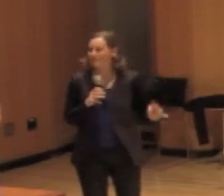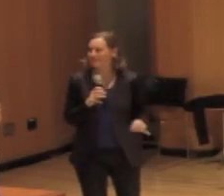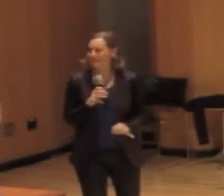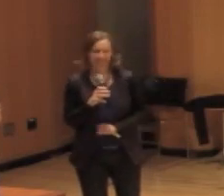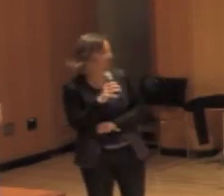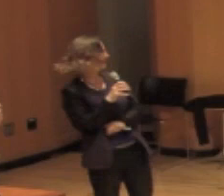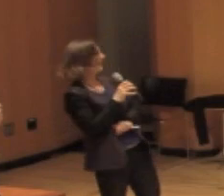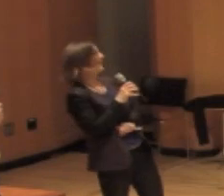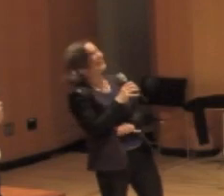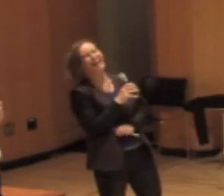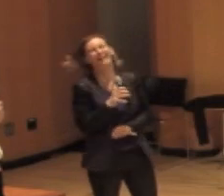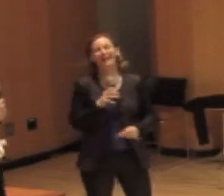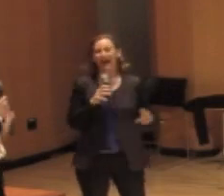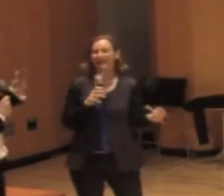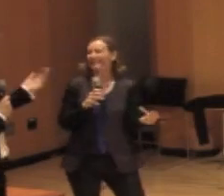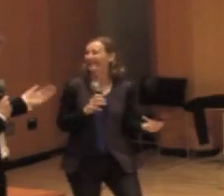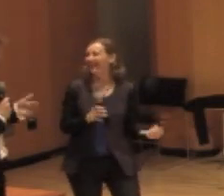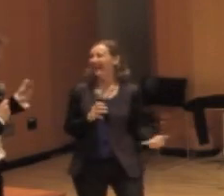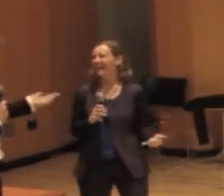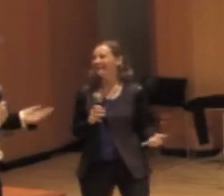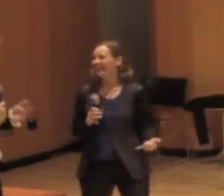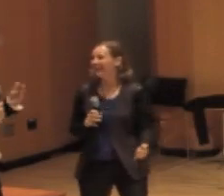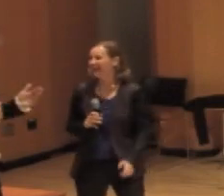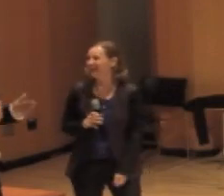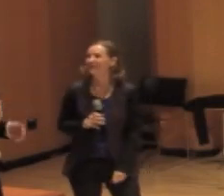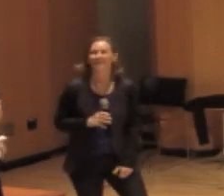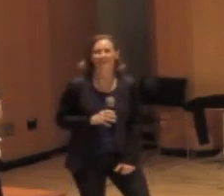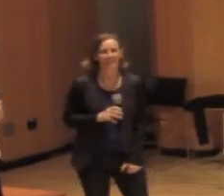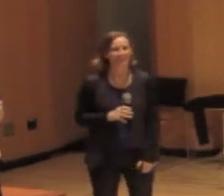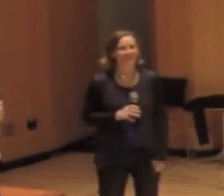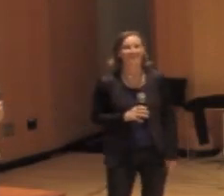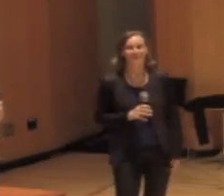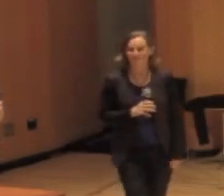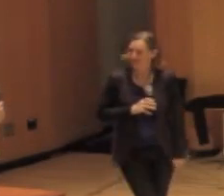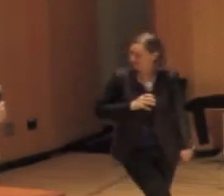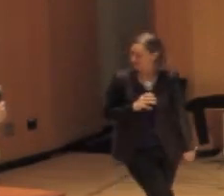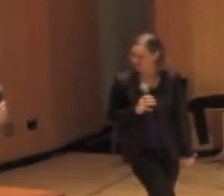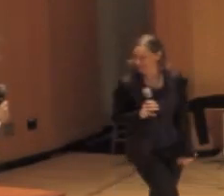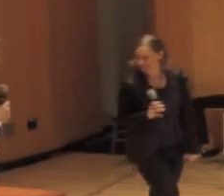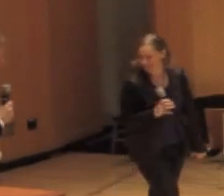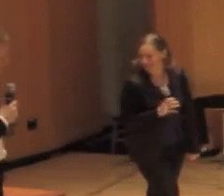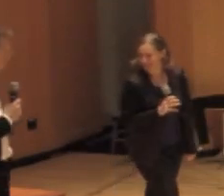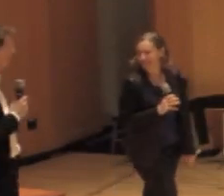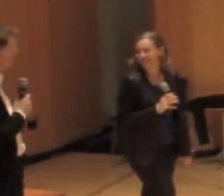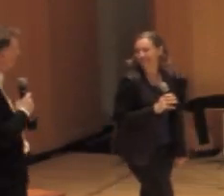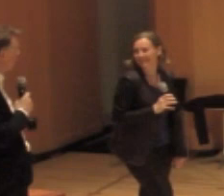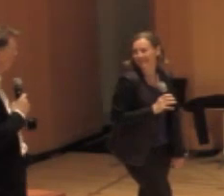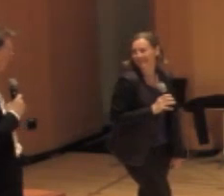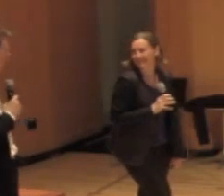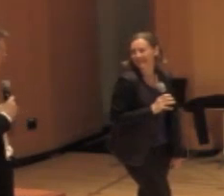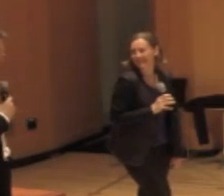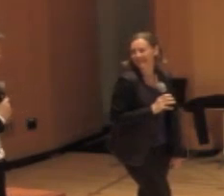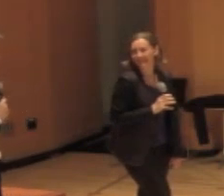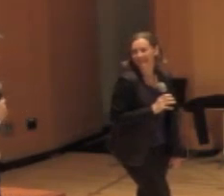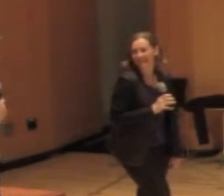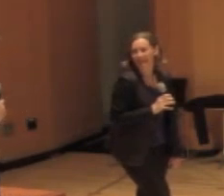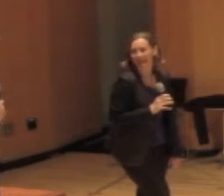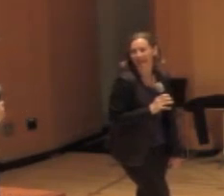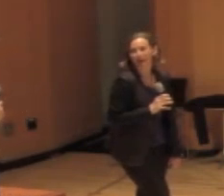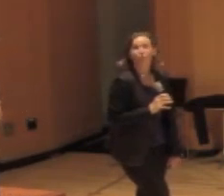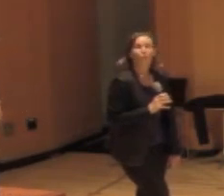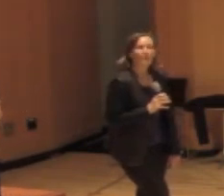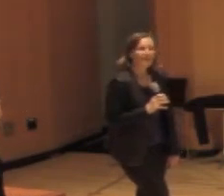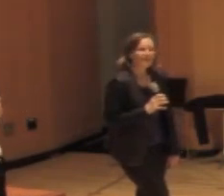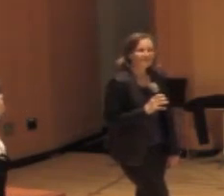people should do this one was your first play the first translation you did this is the first translation tell us a bit how complicated how easy was